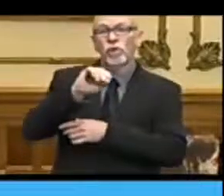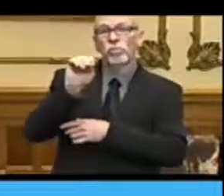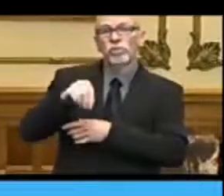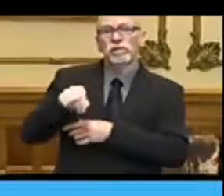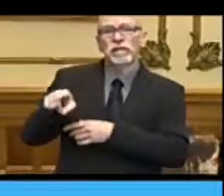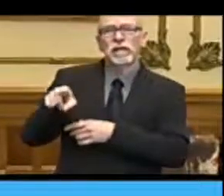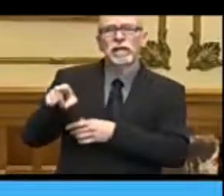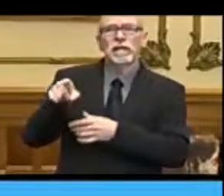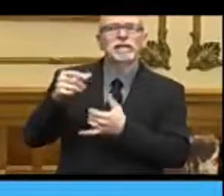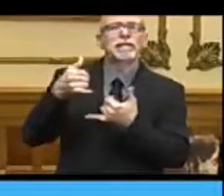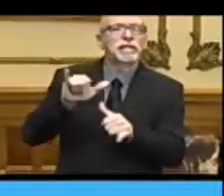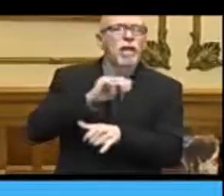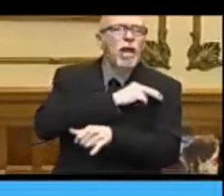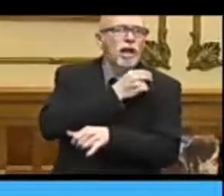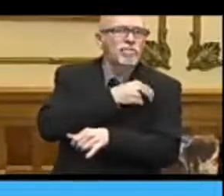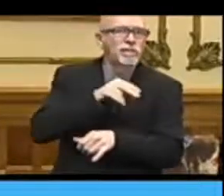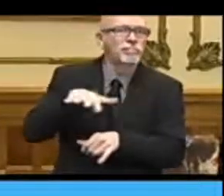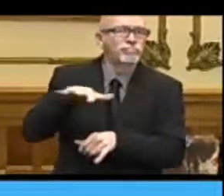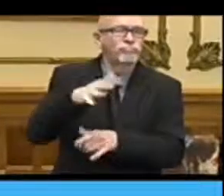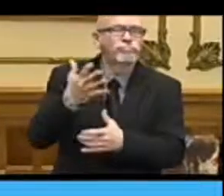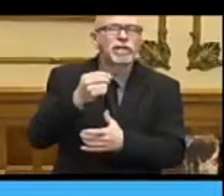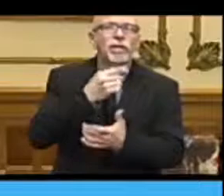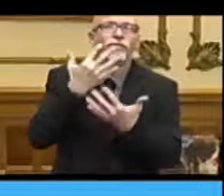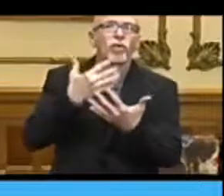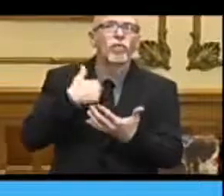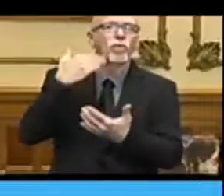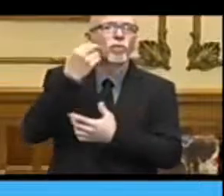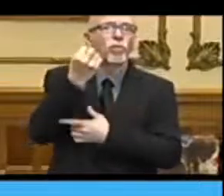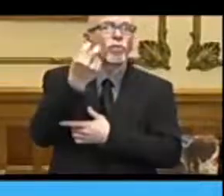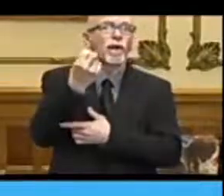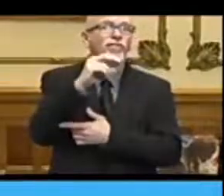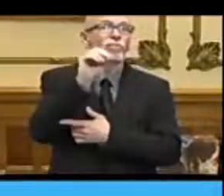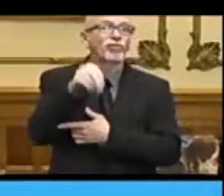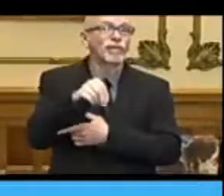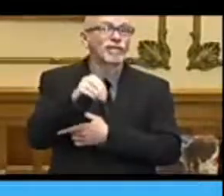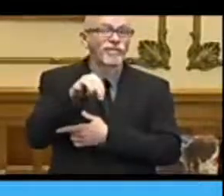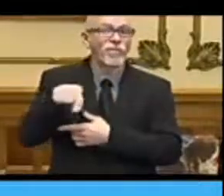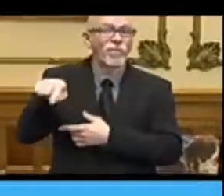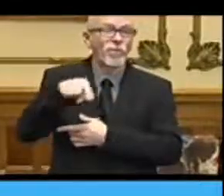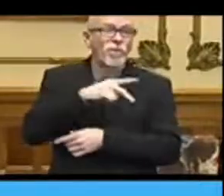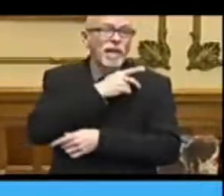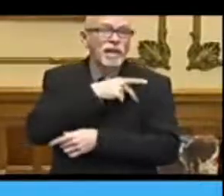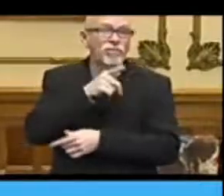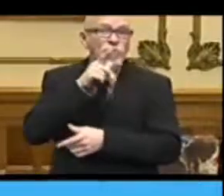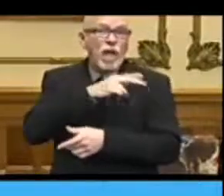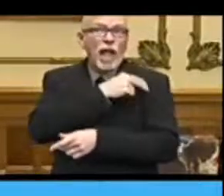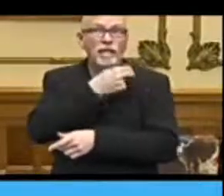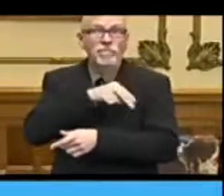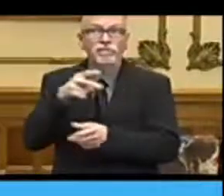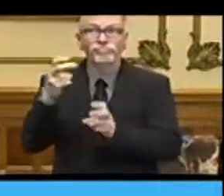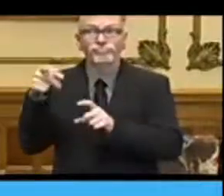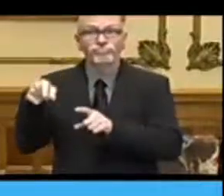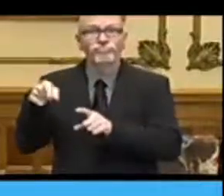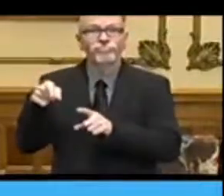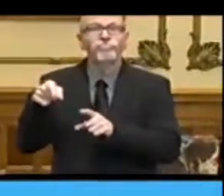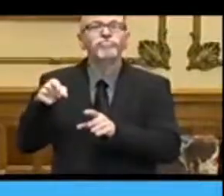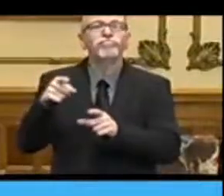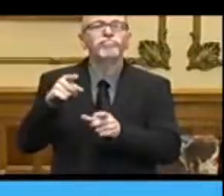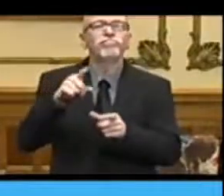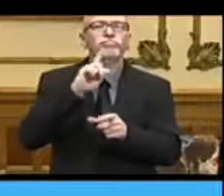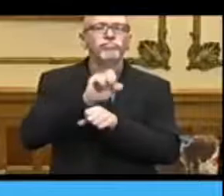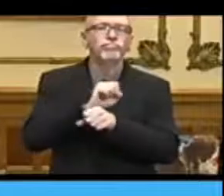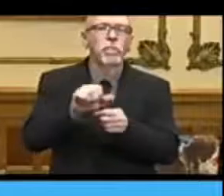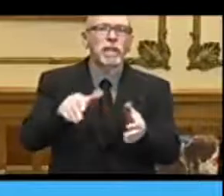still hospitalized, and unfortunately, we know that 12% of those COVID-19 patients that were hospitalized are known to have